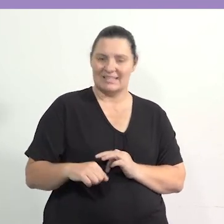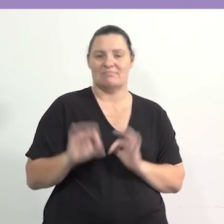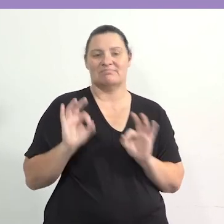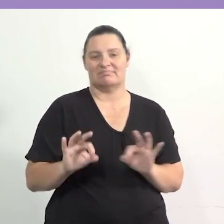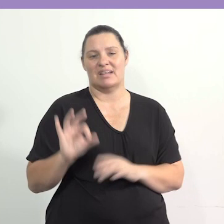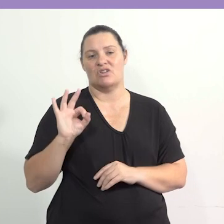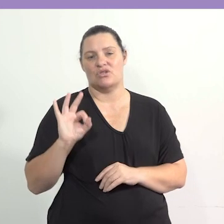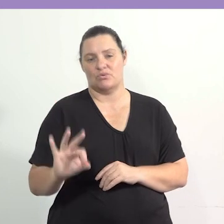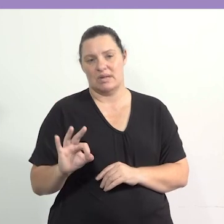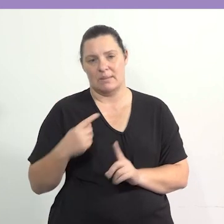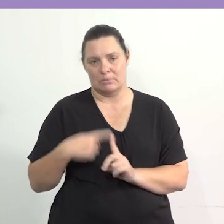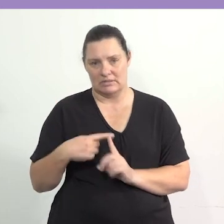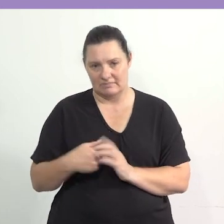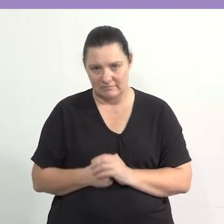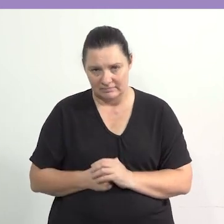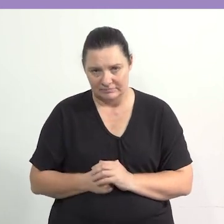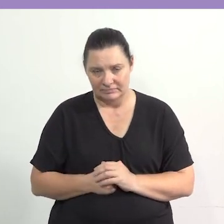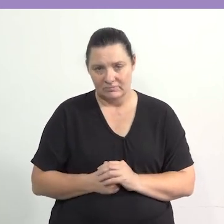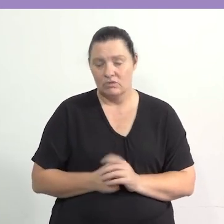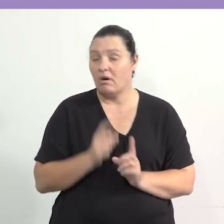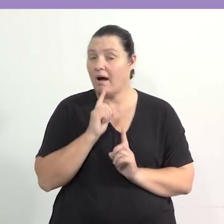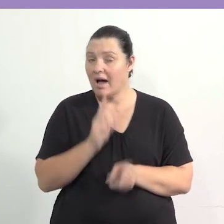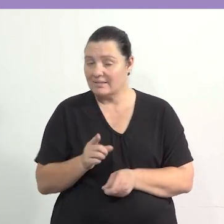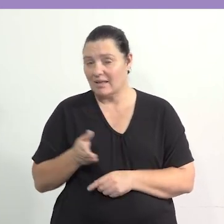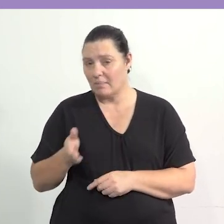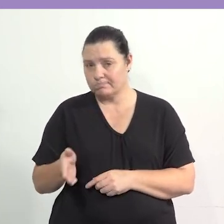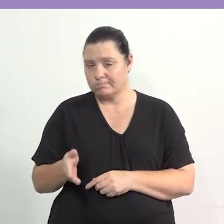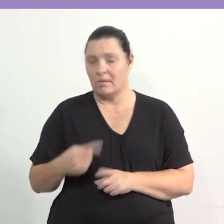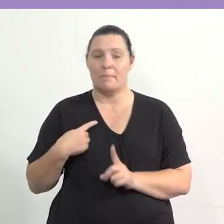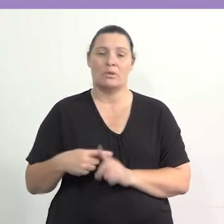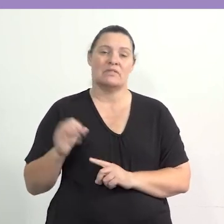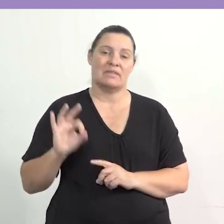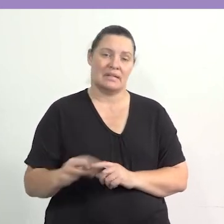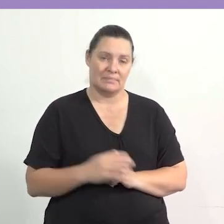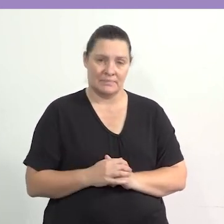have it. It is equals to 3. So our answer there is